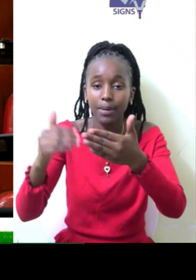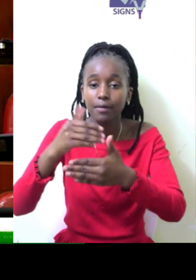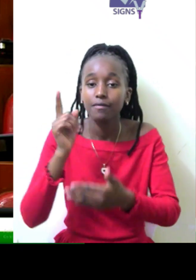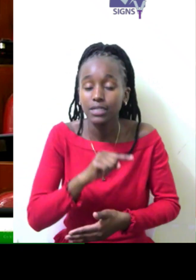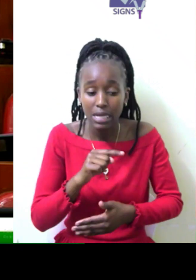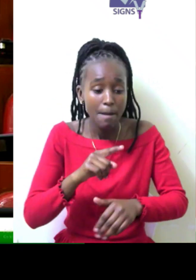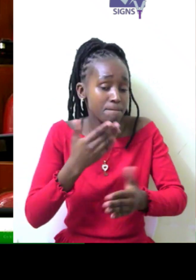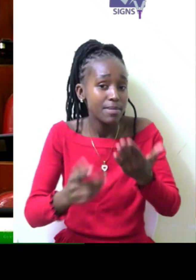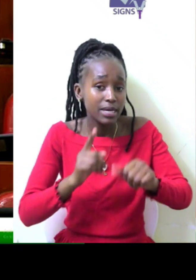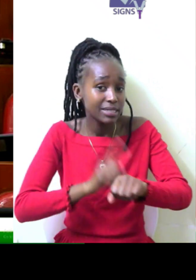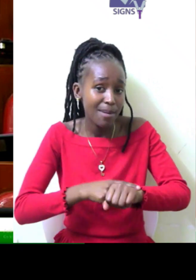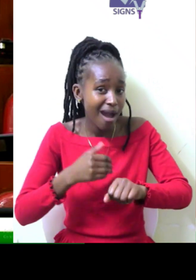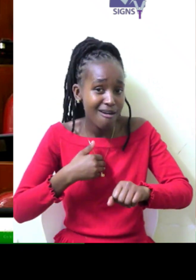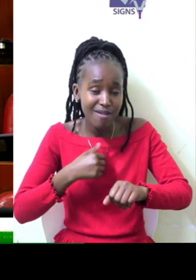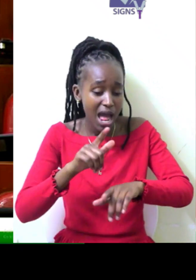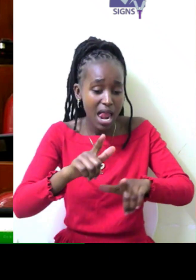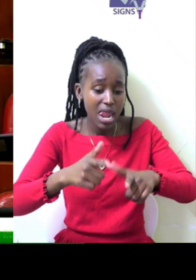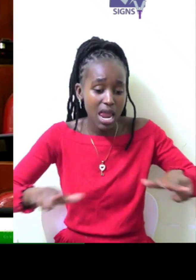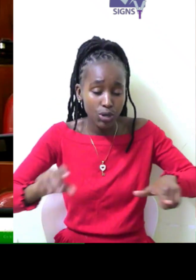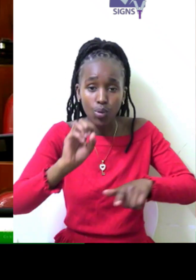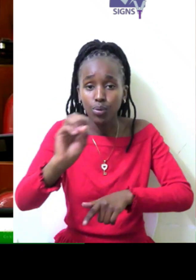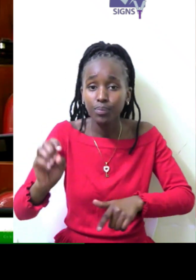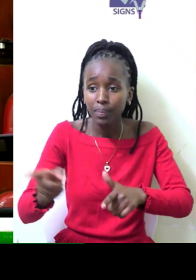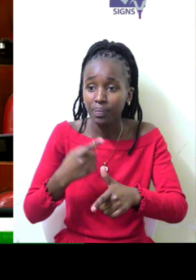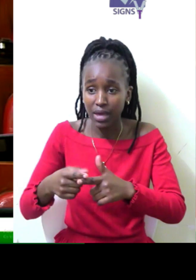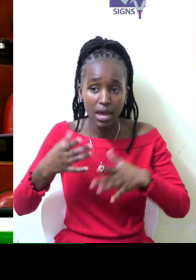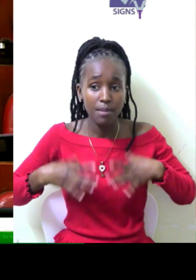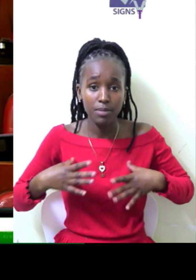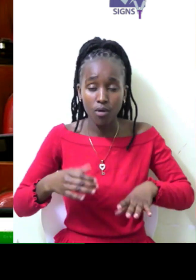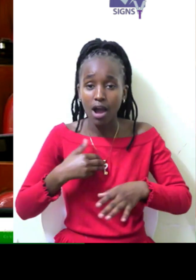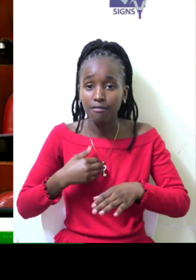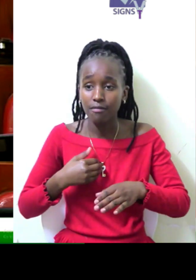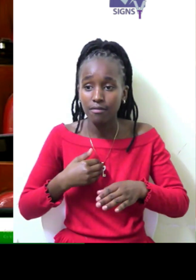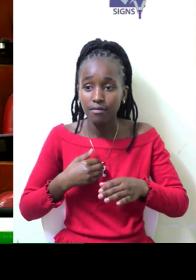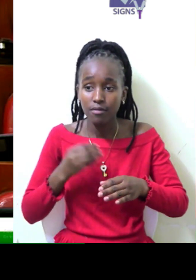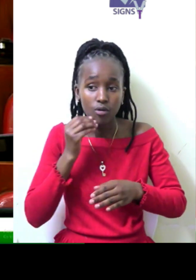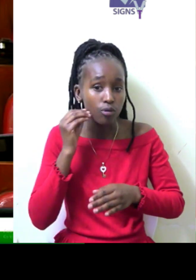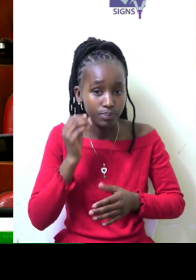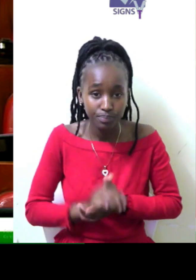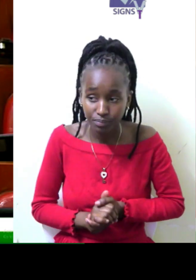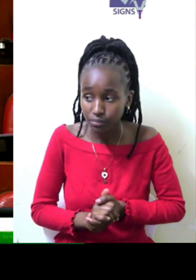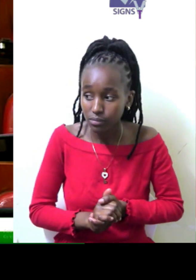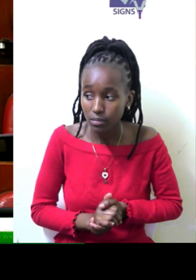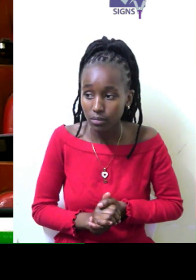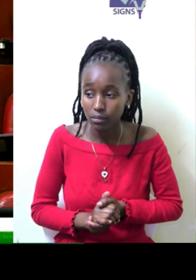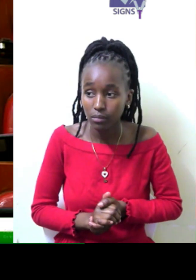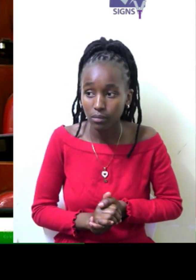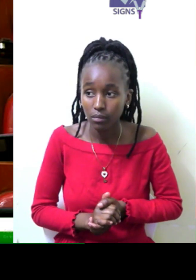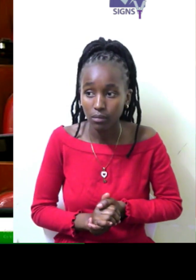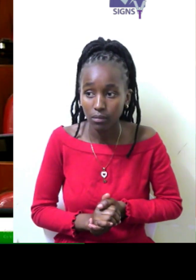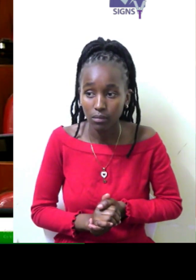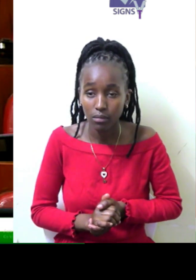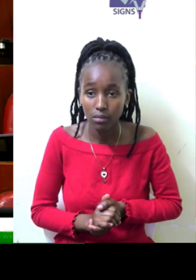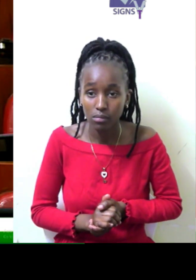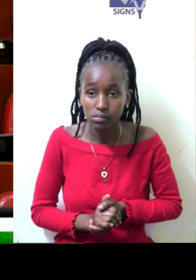land, it does not really affect you. Your people will have shelter. Because of the zero rating in terms of the farm inputs, your people will have food. Then